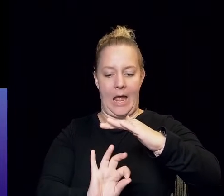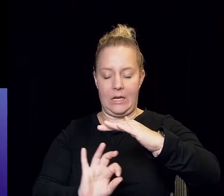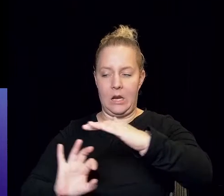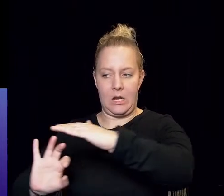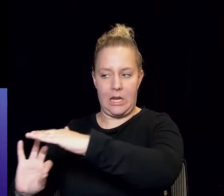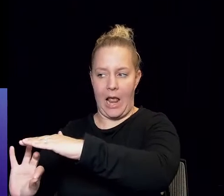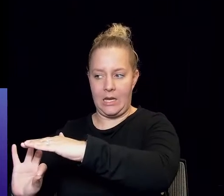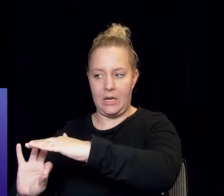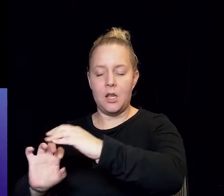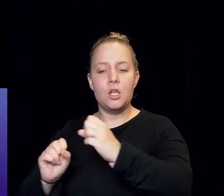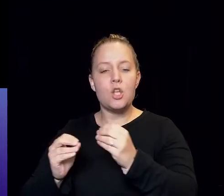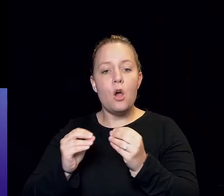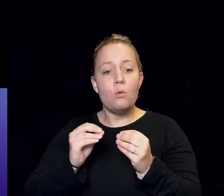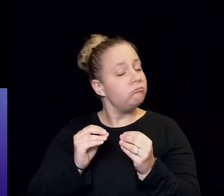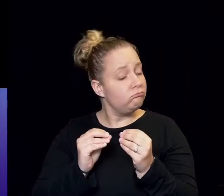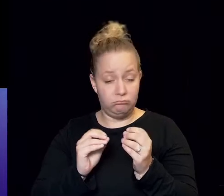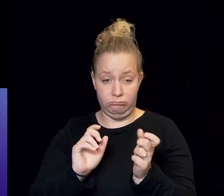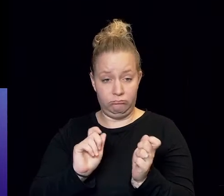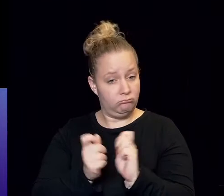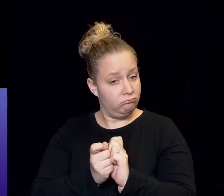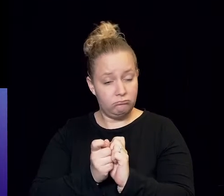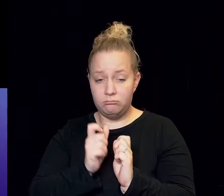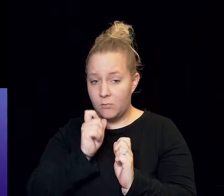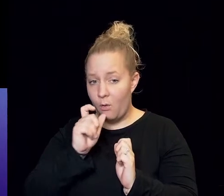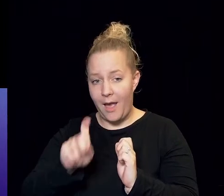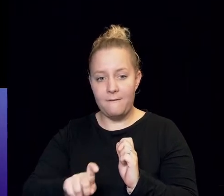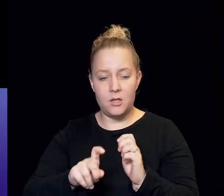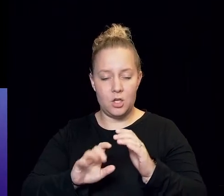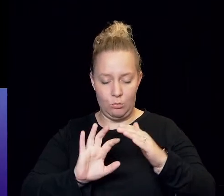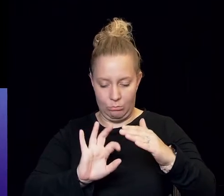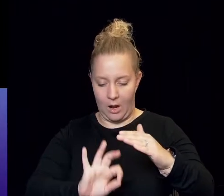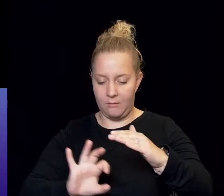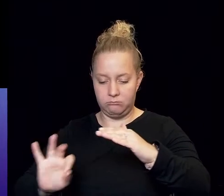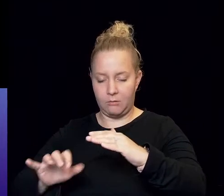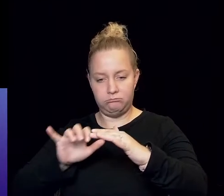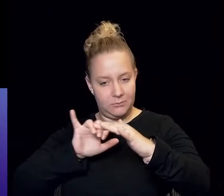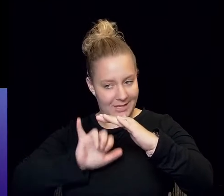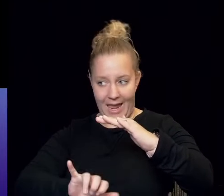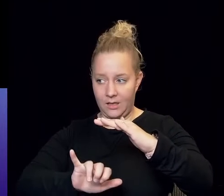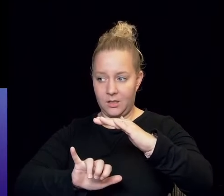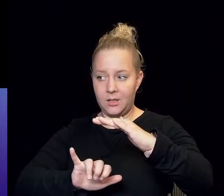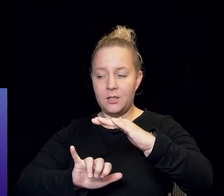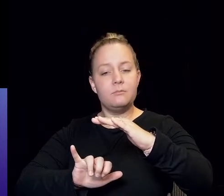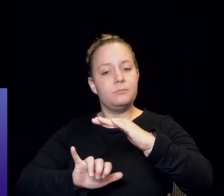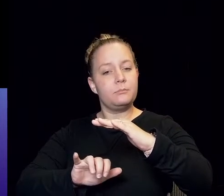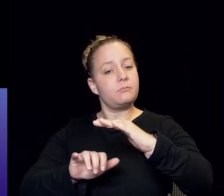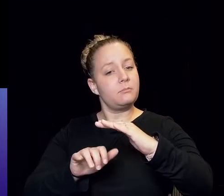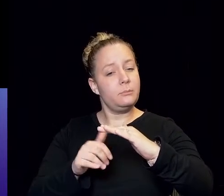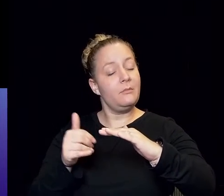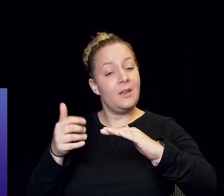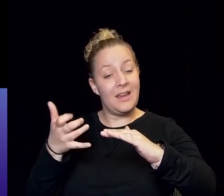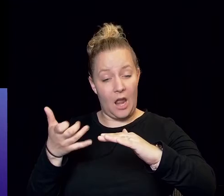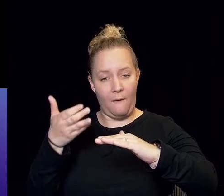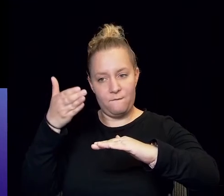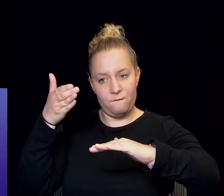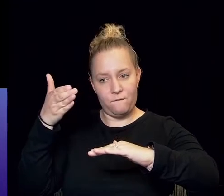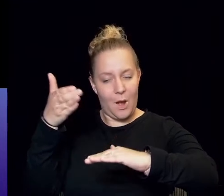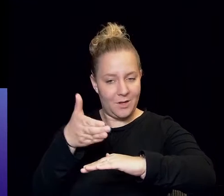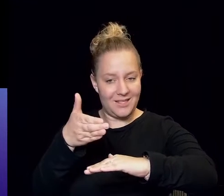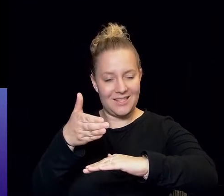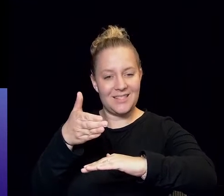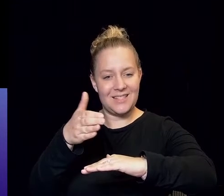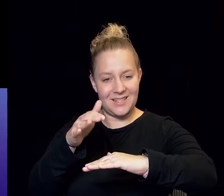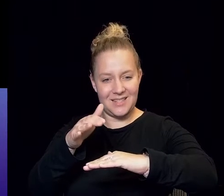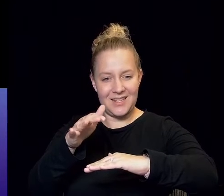And so I don't have to do anything with that. My denominator is going to remain 9. All I have to focus on now